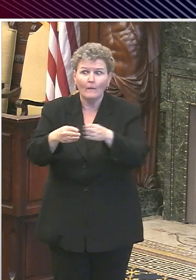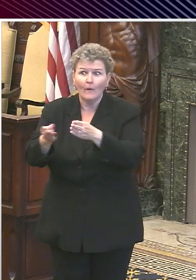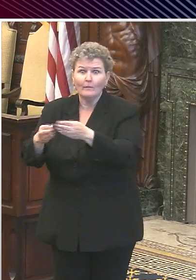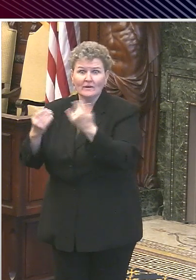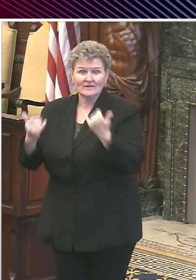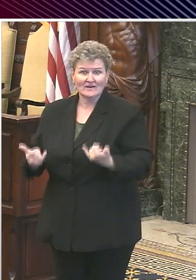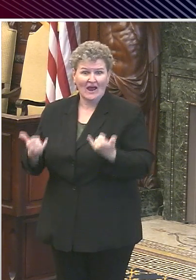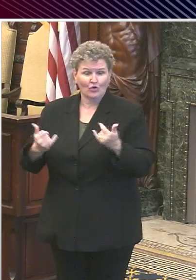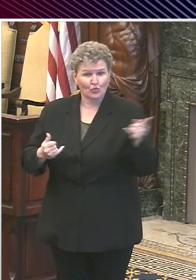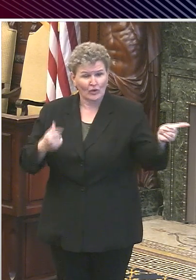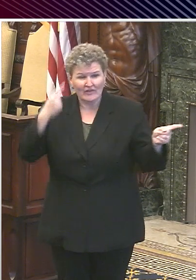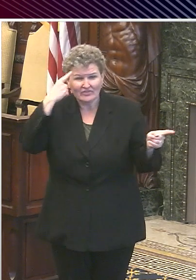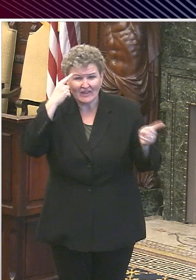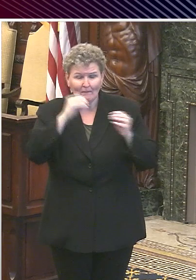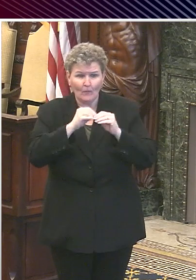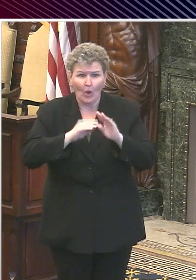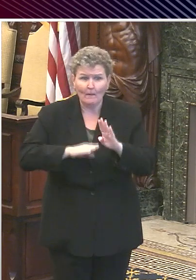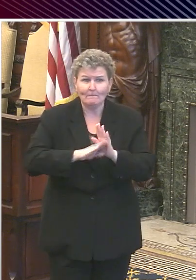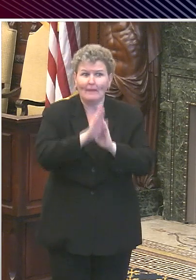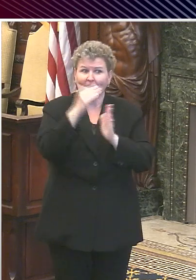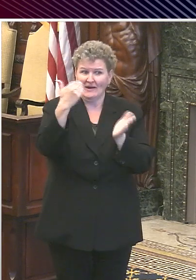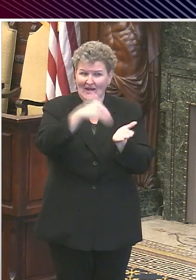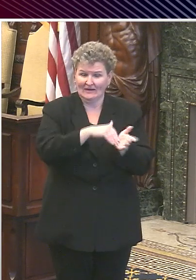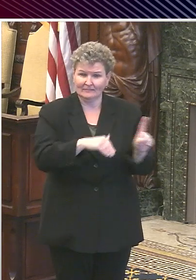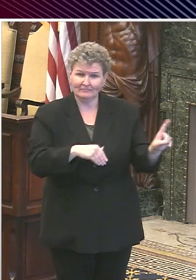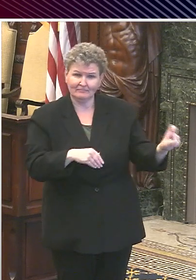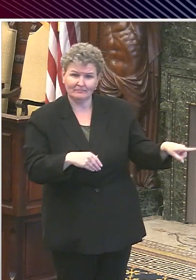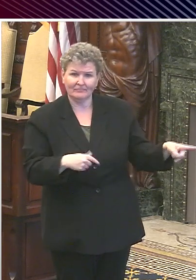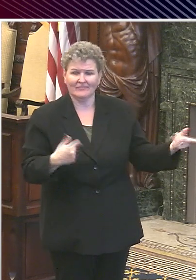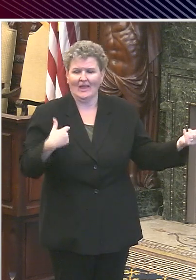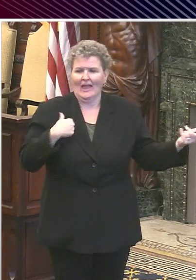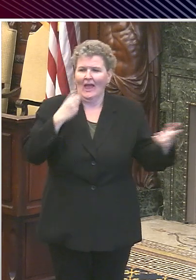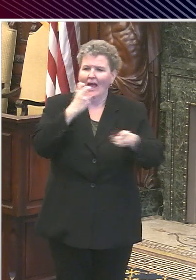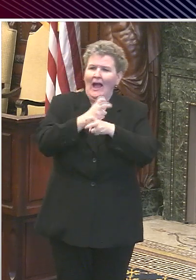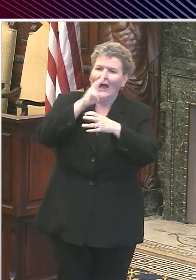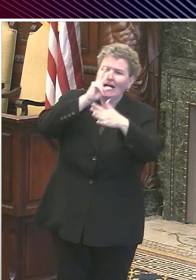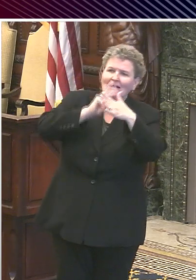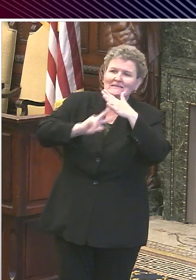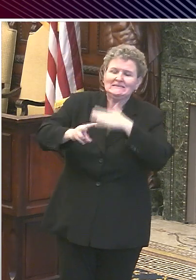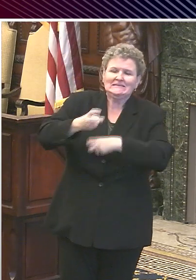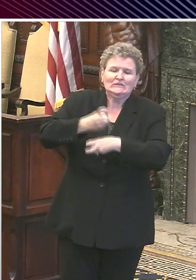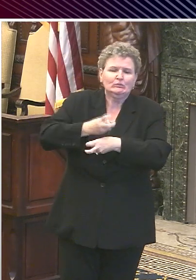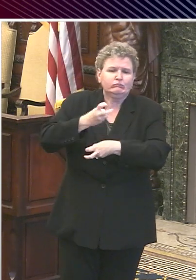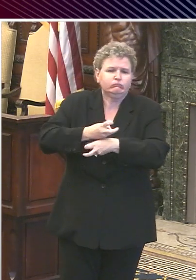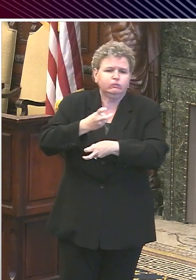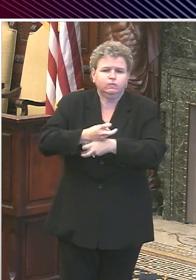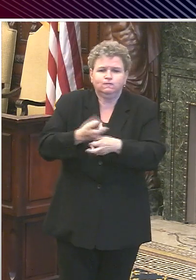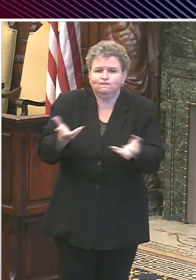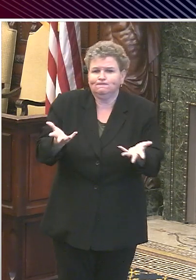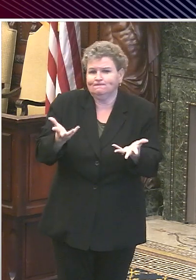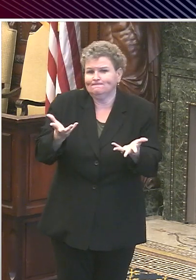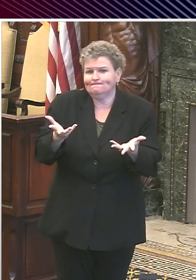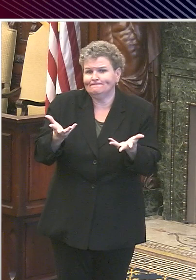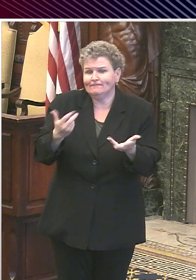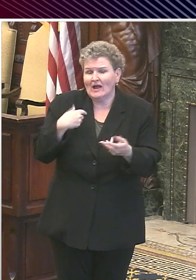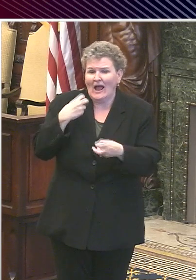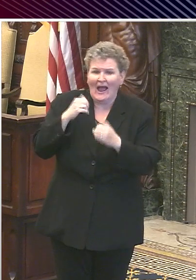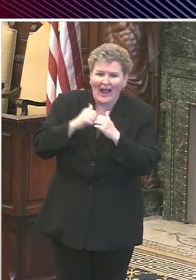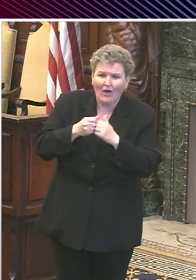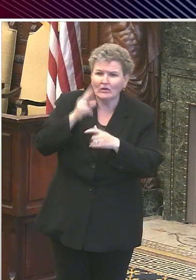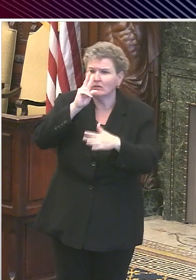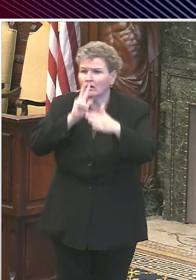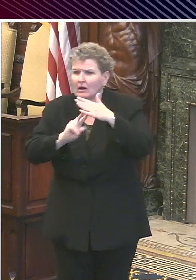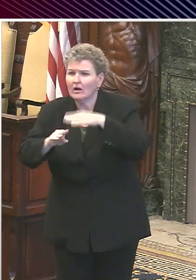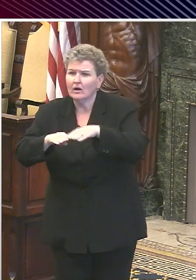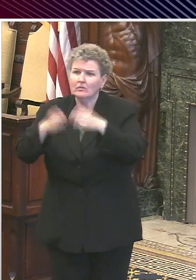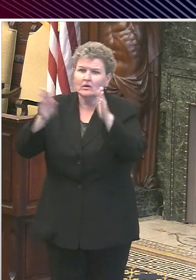some point? It's really very difficult to predict. I can't say whether we're going to see increases because of more